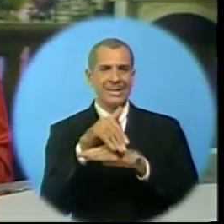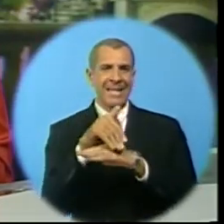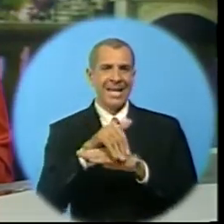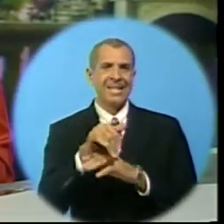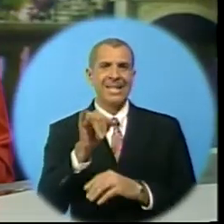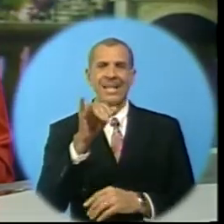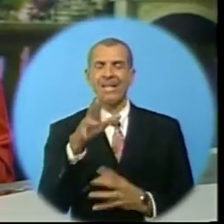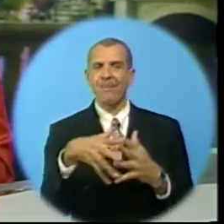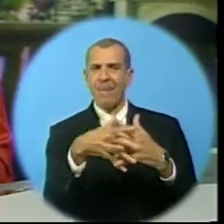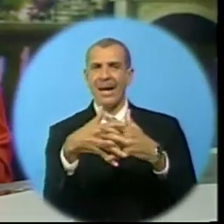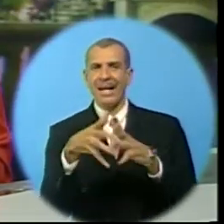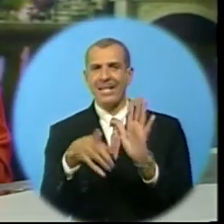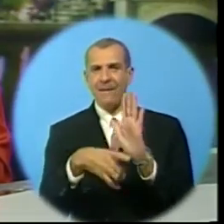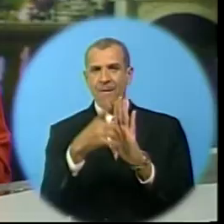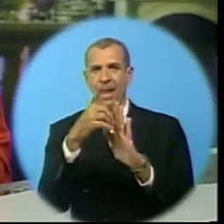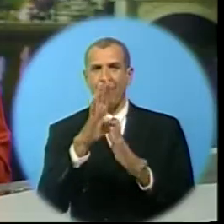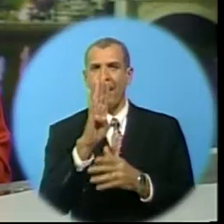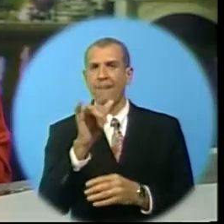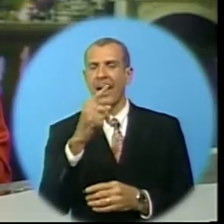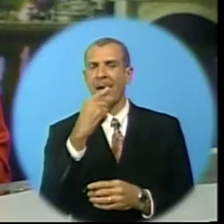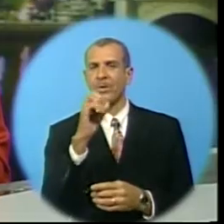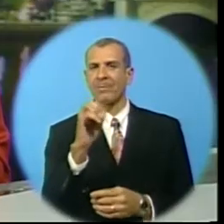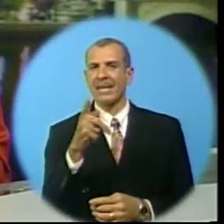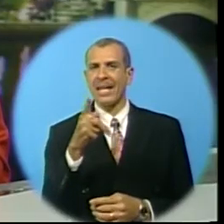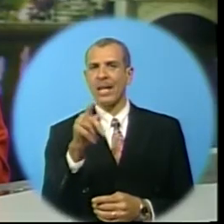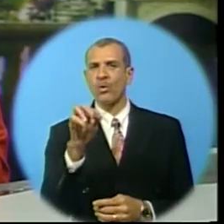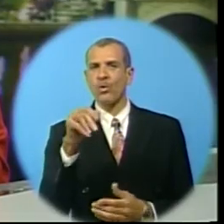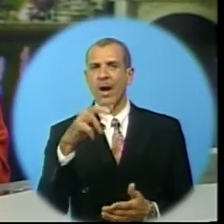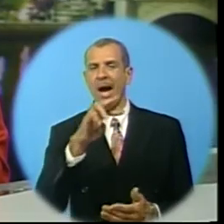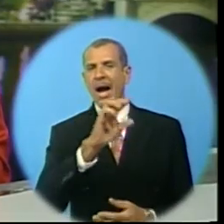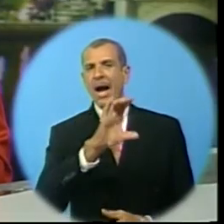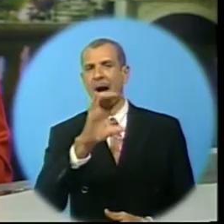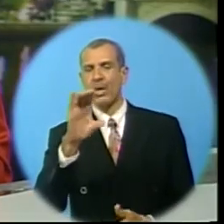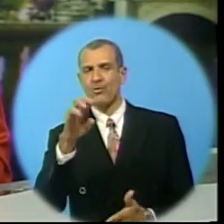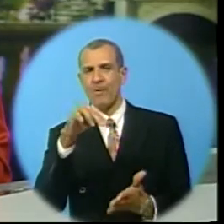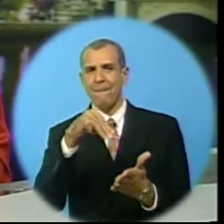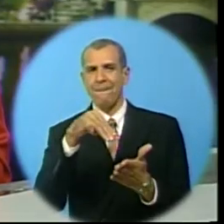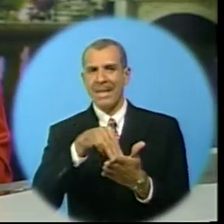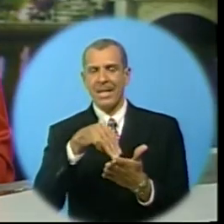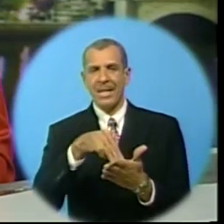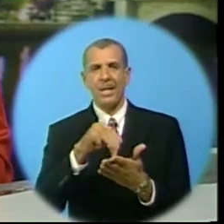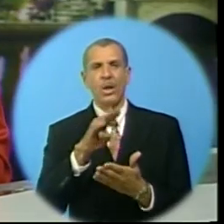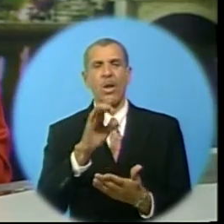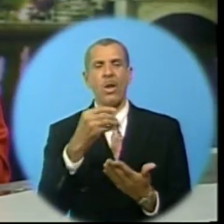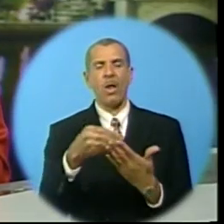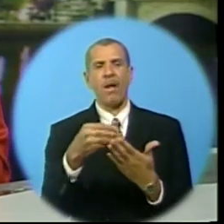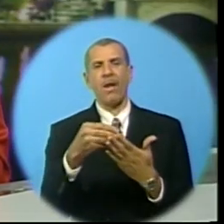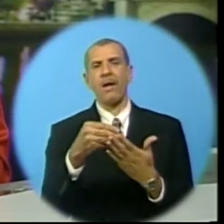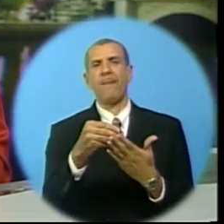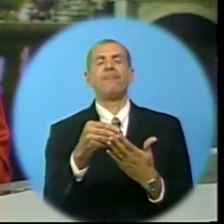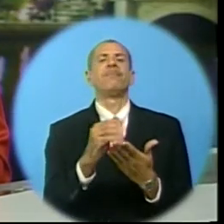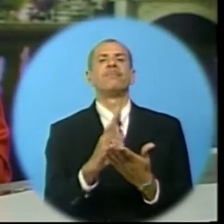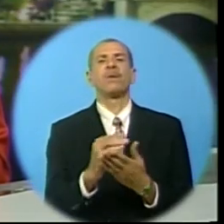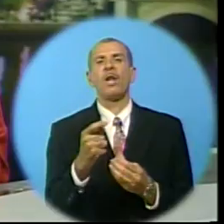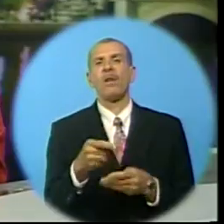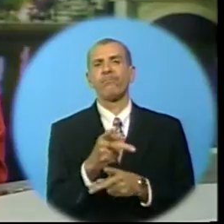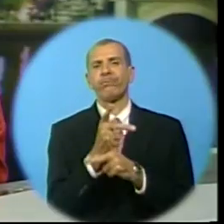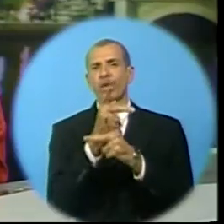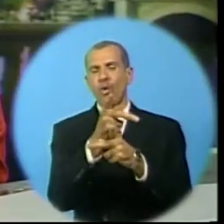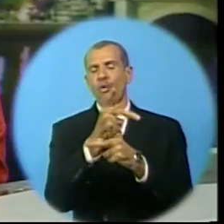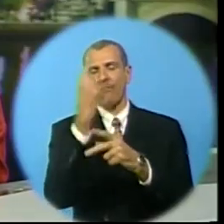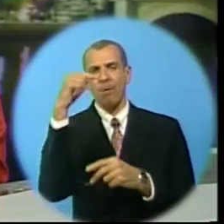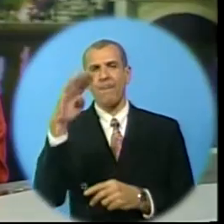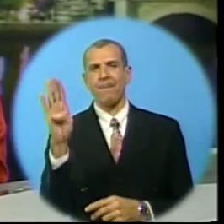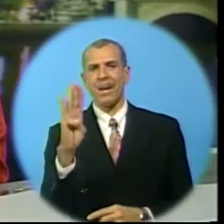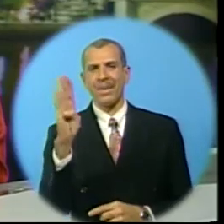Inter-American Development Bank has approved a $200 million loan for Barbados. It's part of the new country strategy for